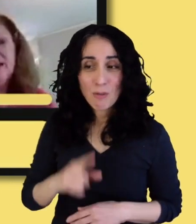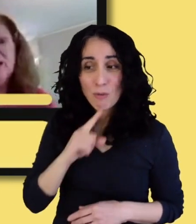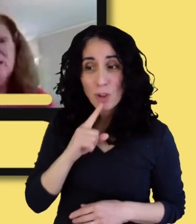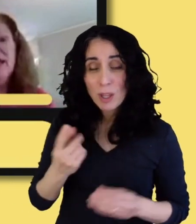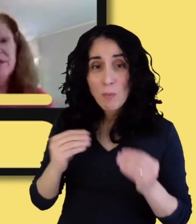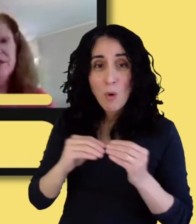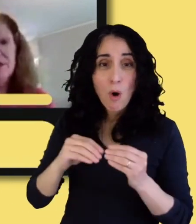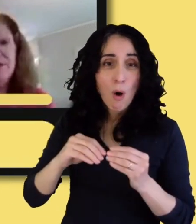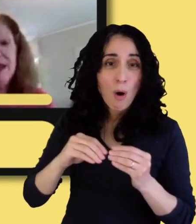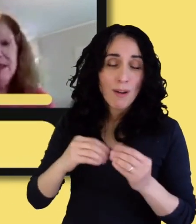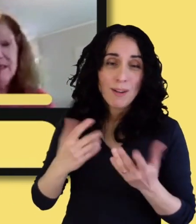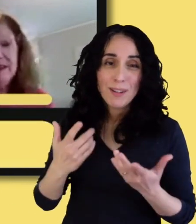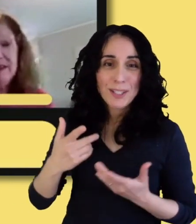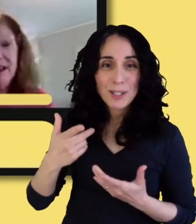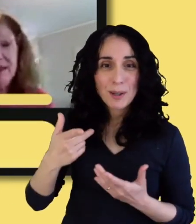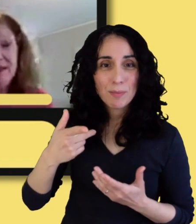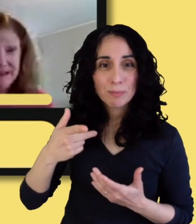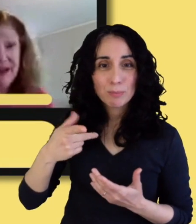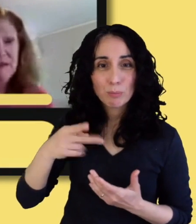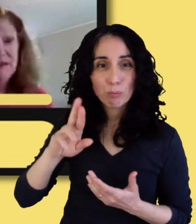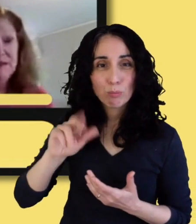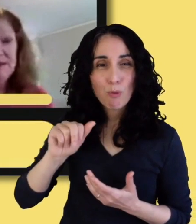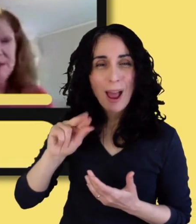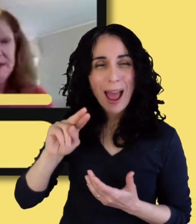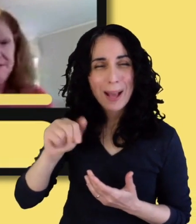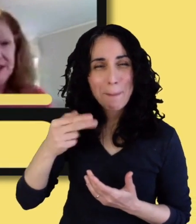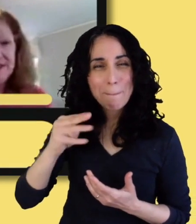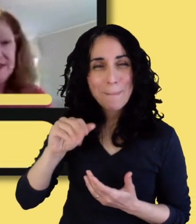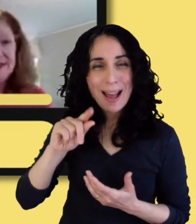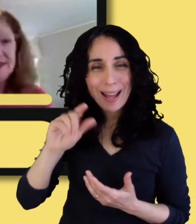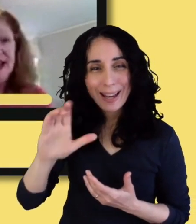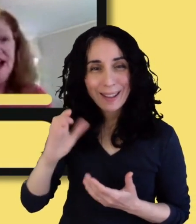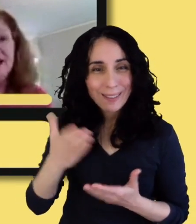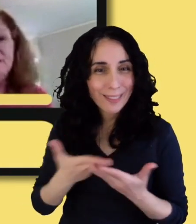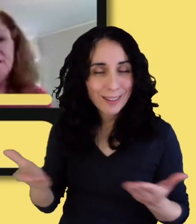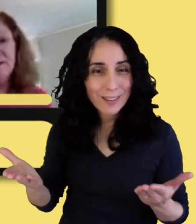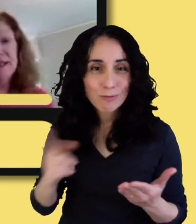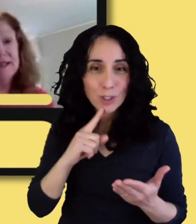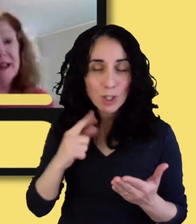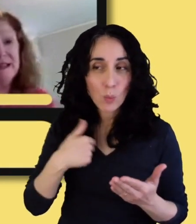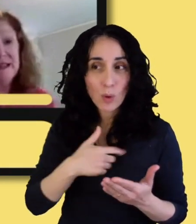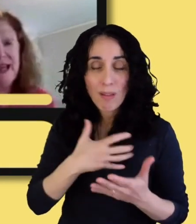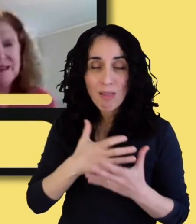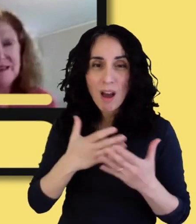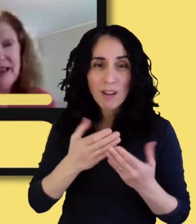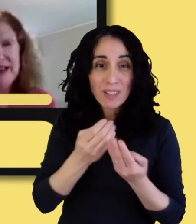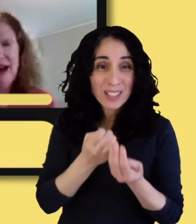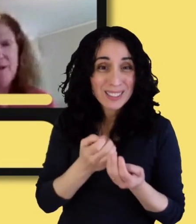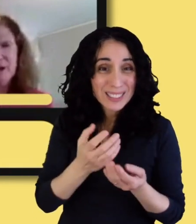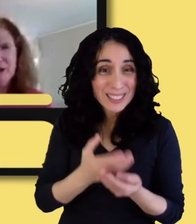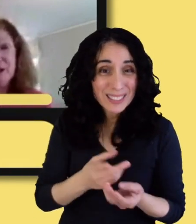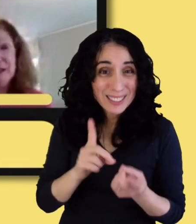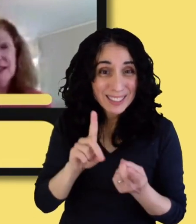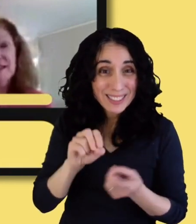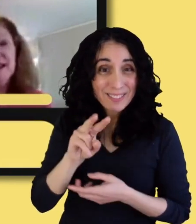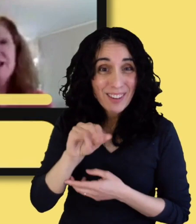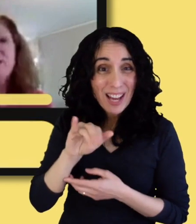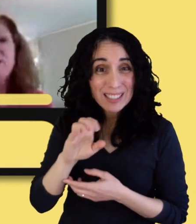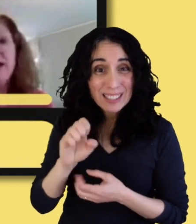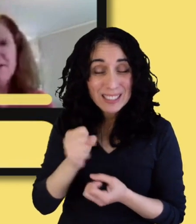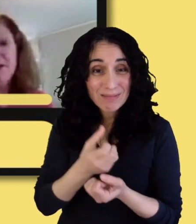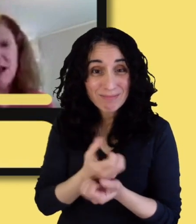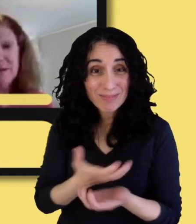pragmatic thing, we have so many things that have been lent out, so many devices. I know that we sent the last day, March